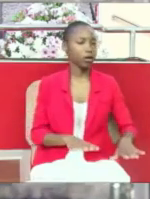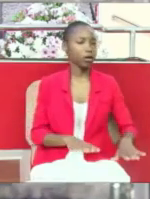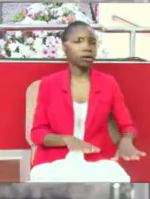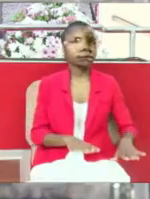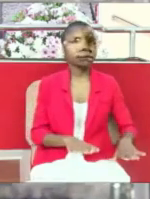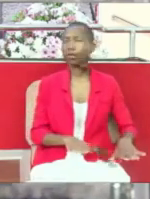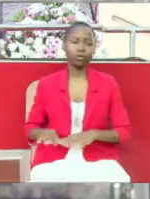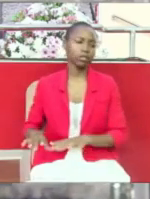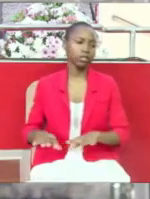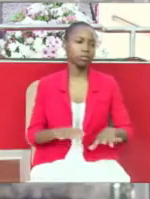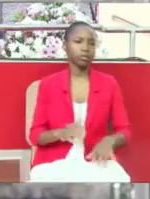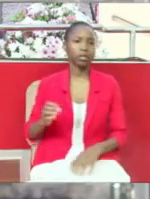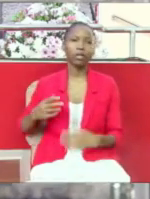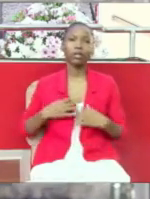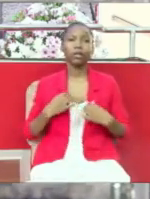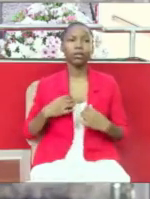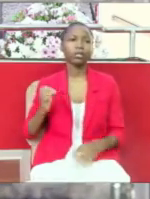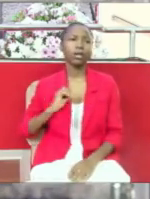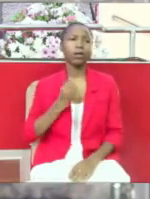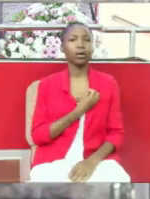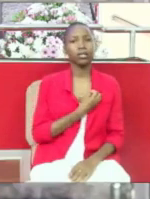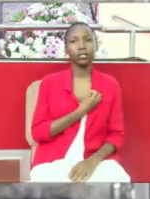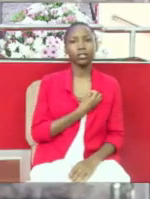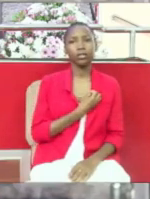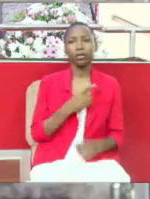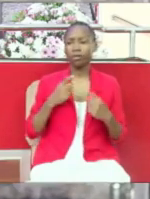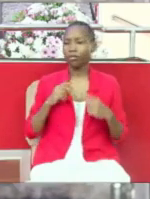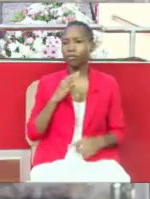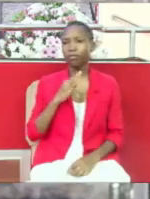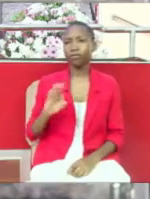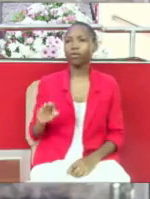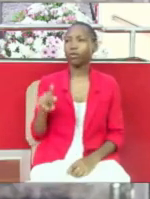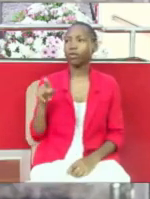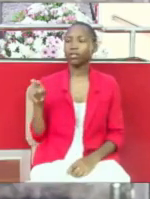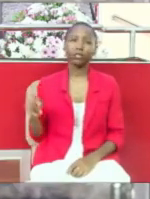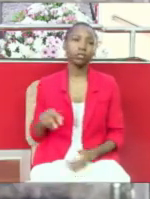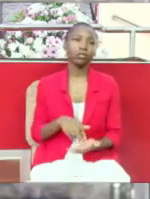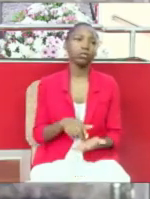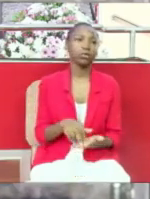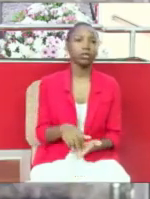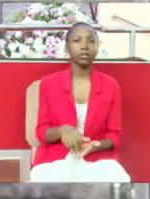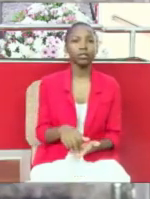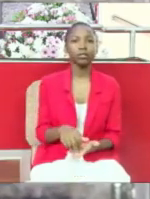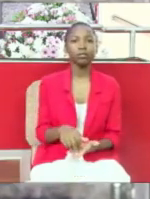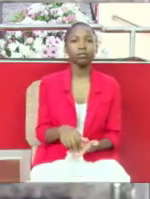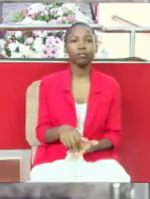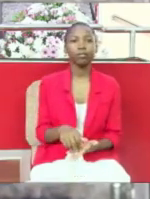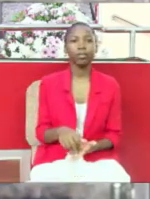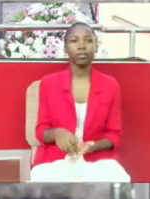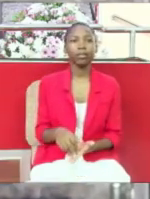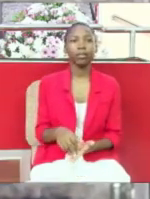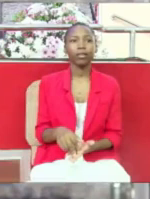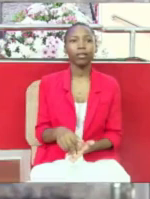our coat. Tunapoyatandika mavazi. For that lady is so that she can not soil her feet. Amen. In the Old Testament,